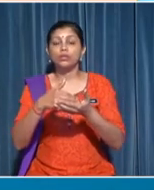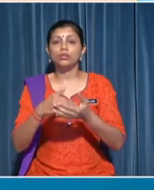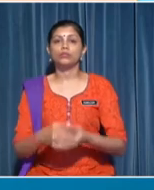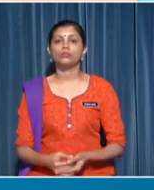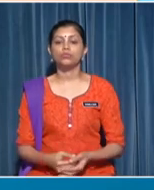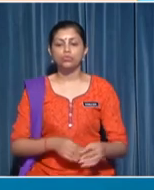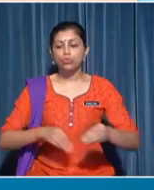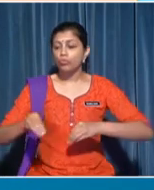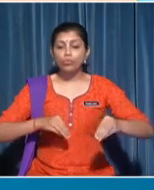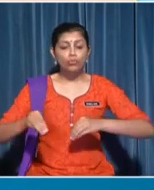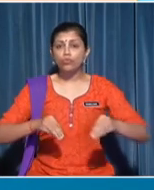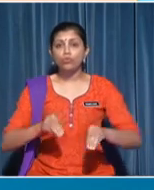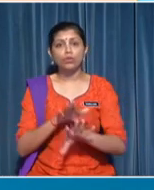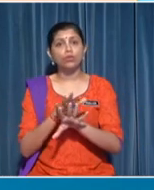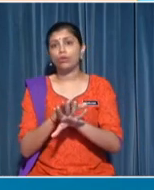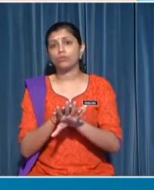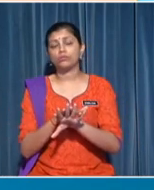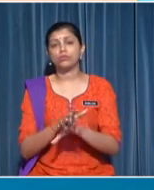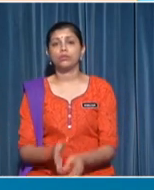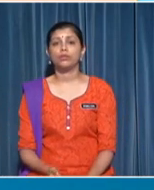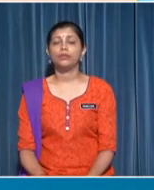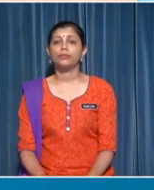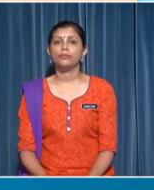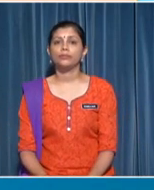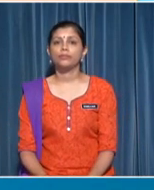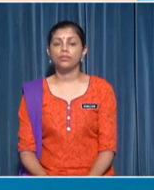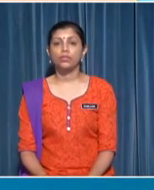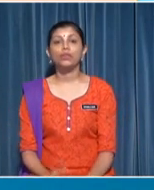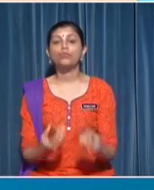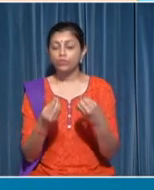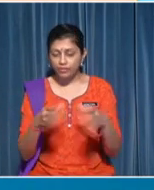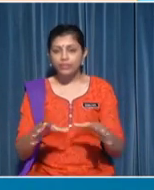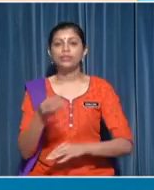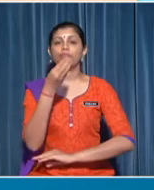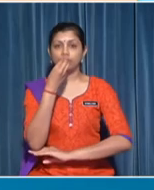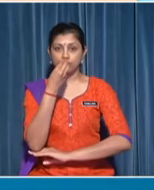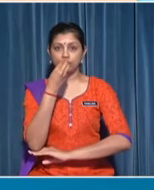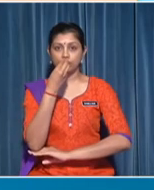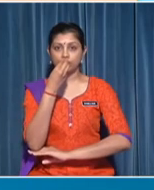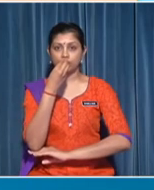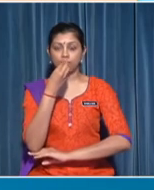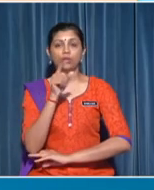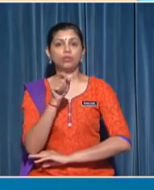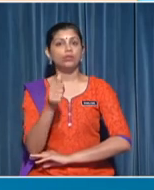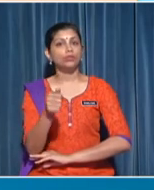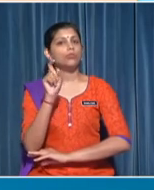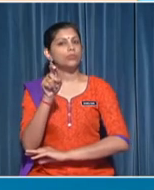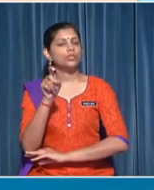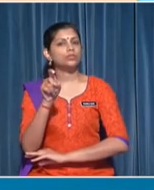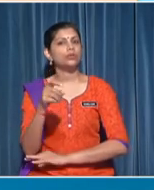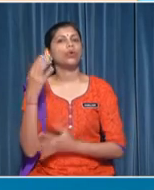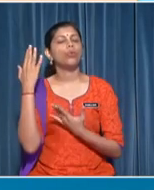movements. Even if you're done eating a meal, you should wait